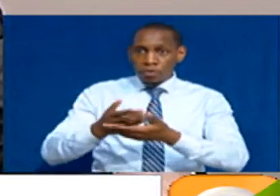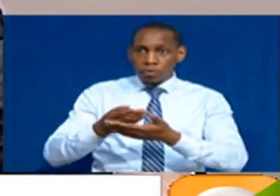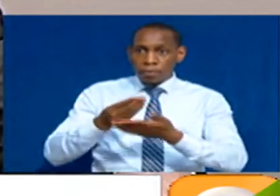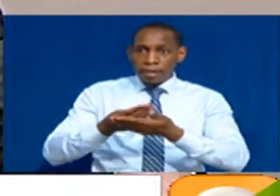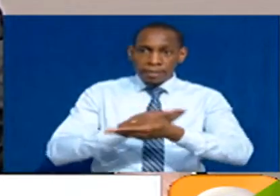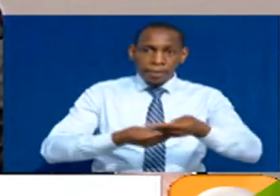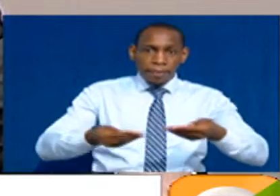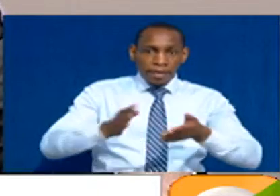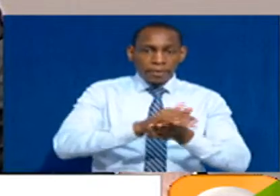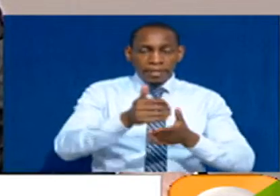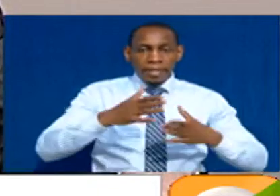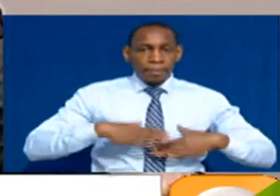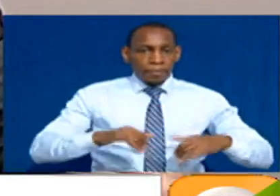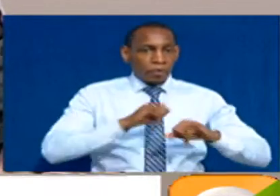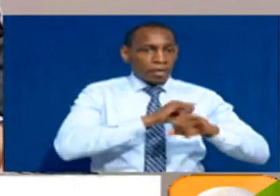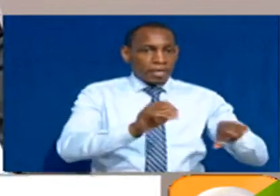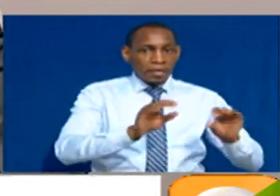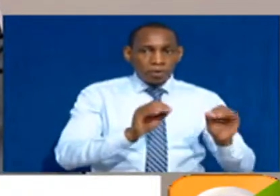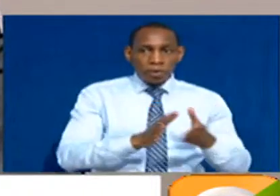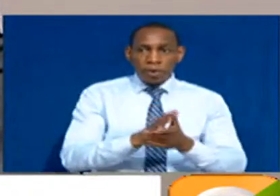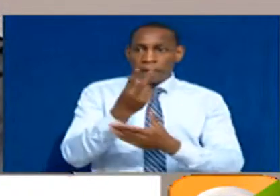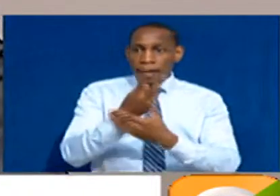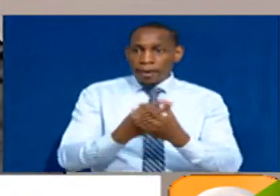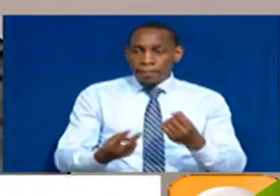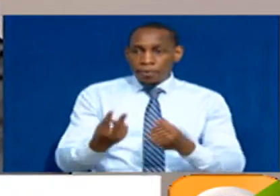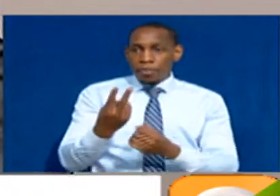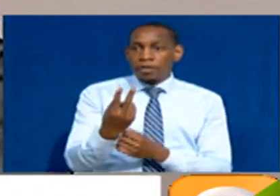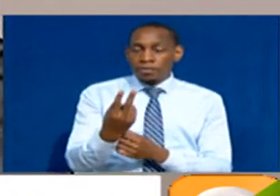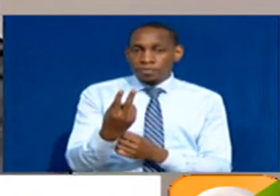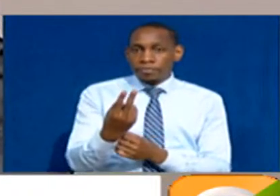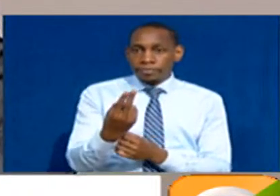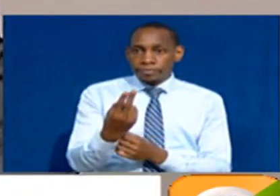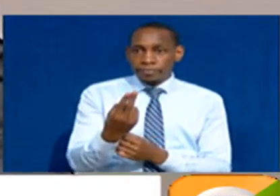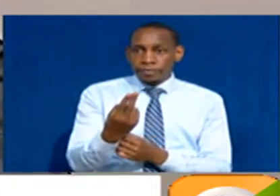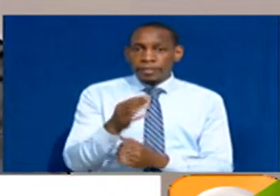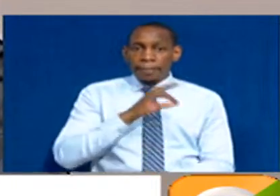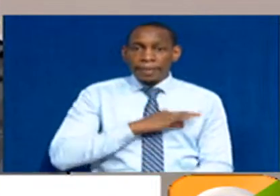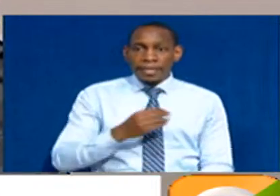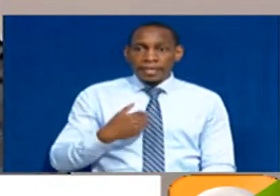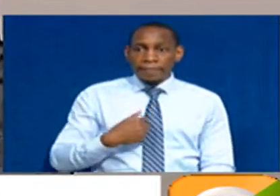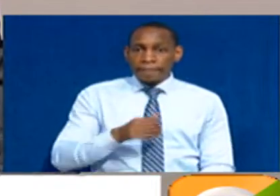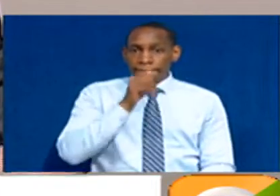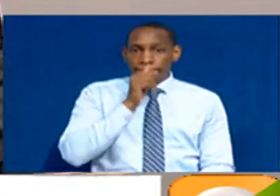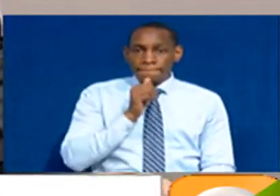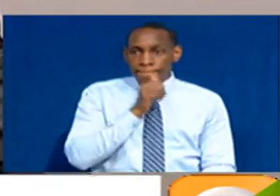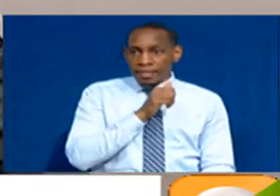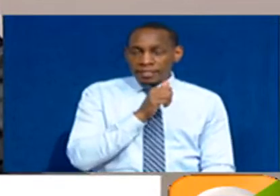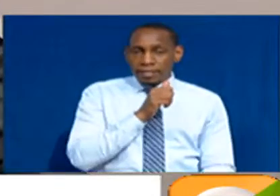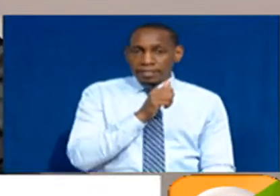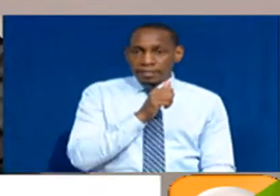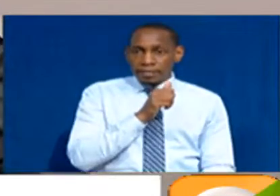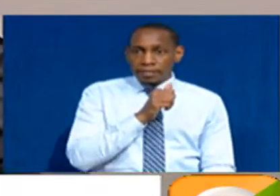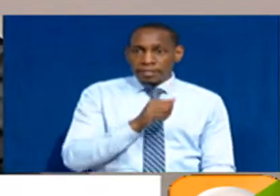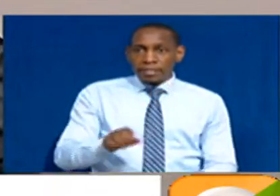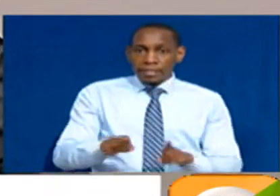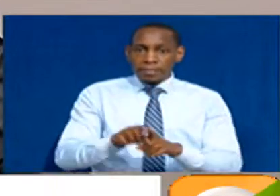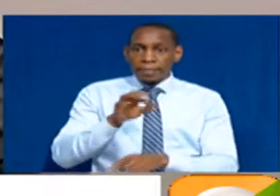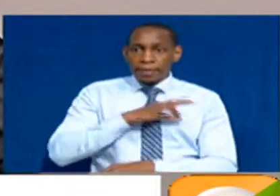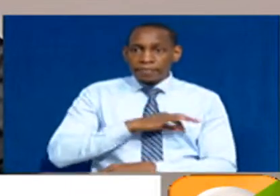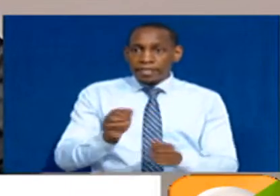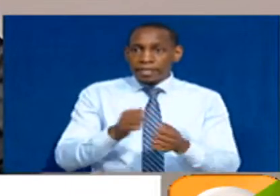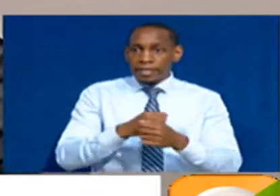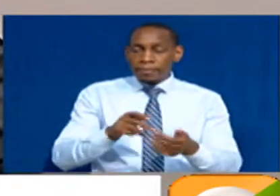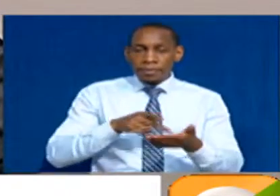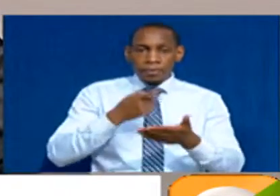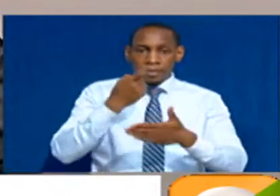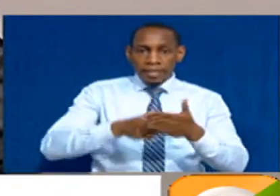their money with others that are dirty, and both of them to get the advantages of secrecy the advantage of not being able to